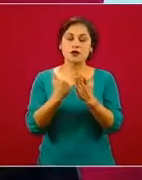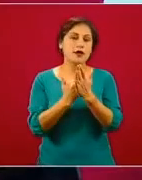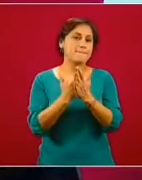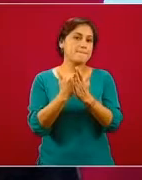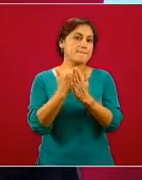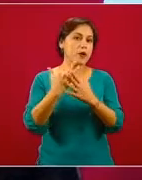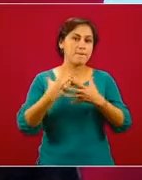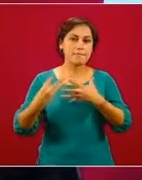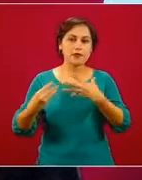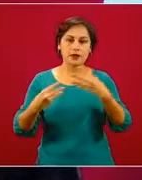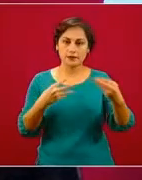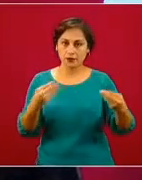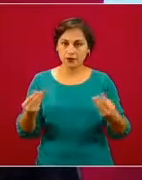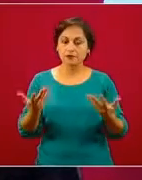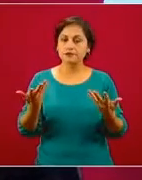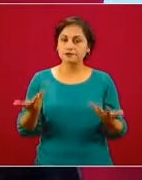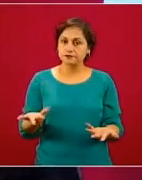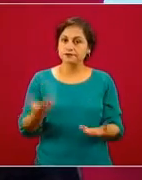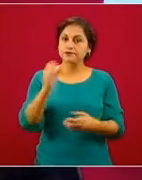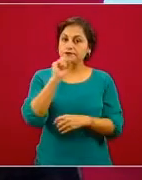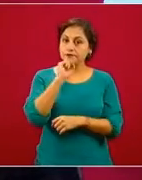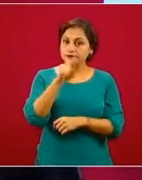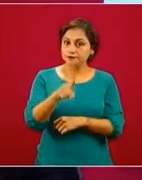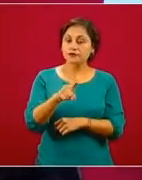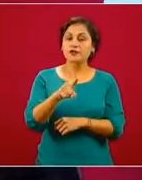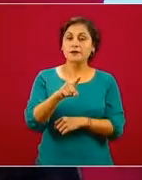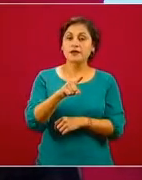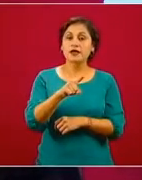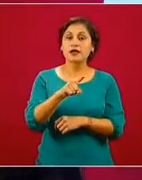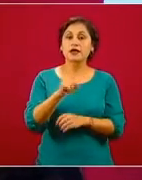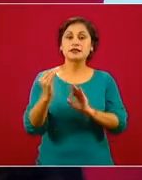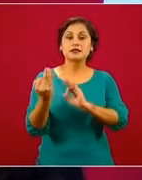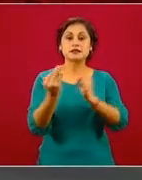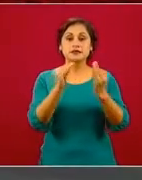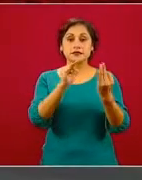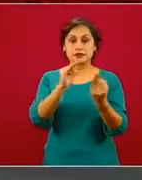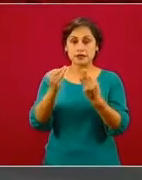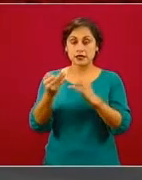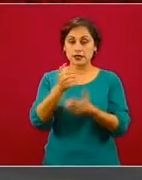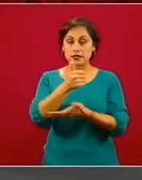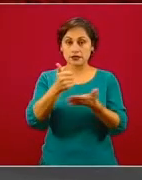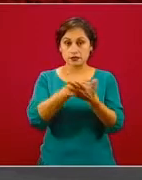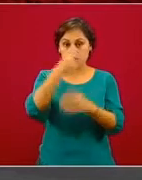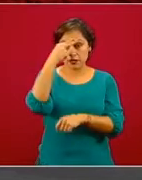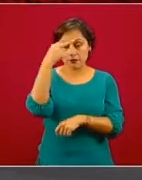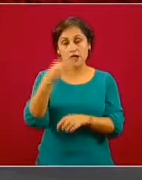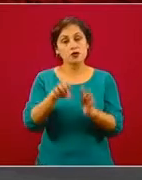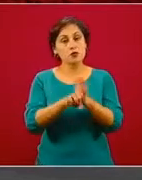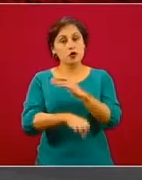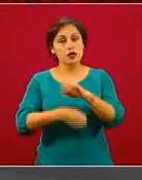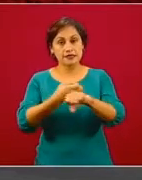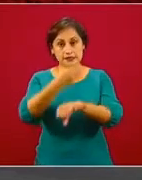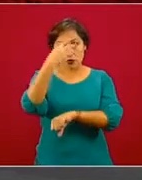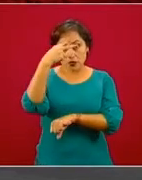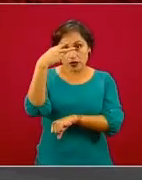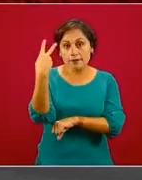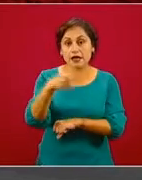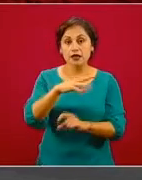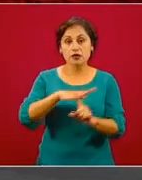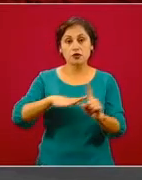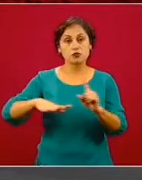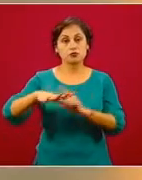Mexico City because right now we're in the period of our highest transmission levels, and as well as the